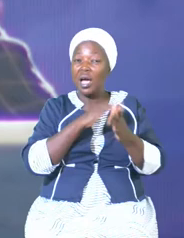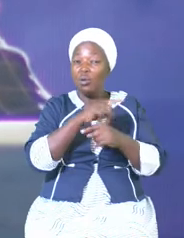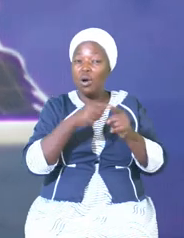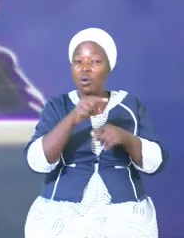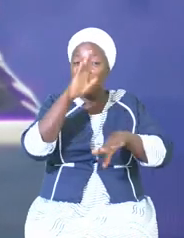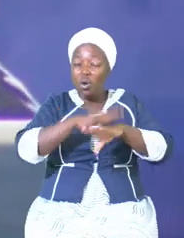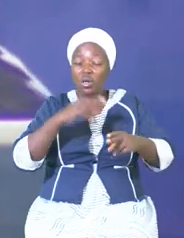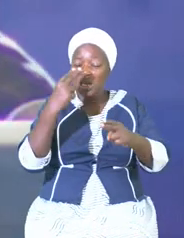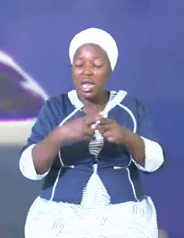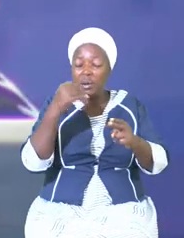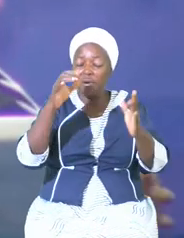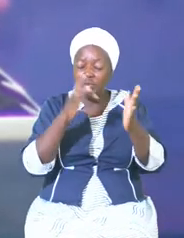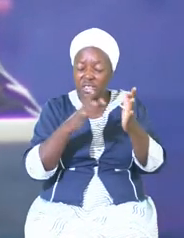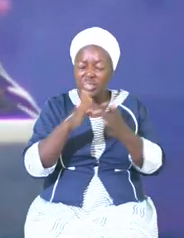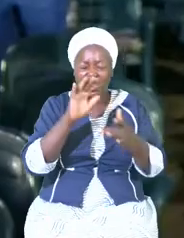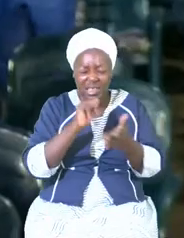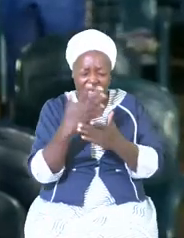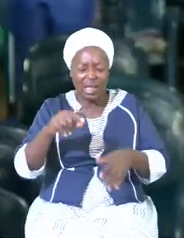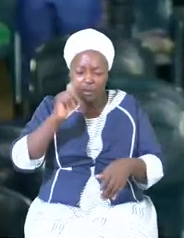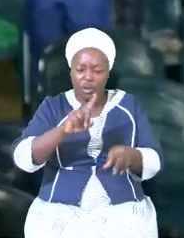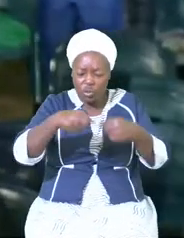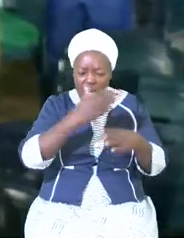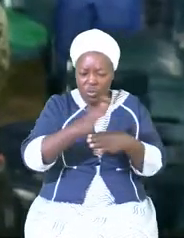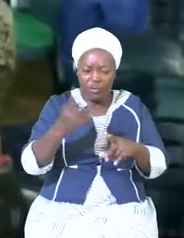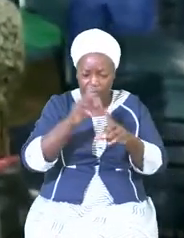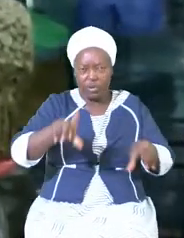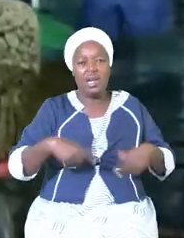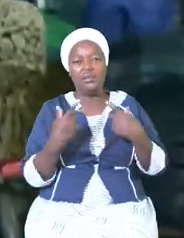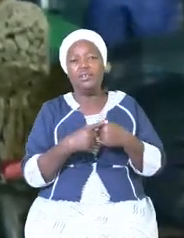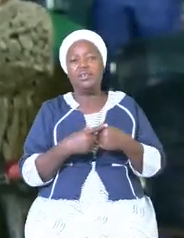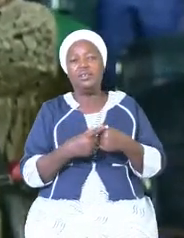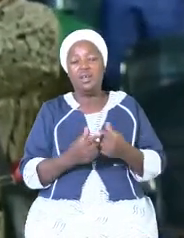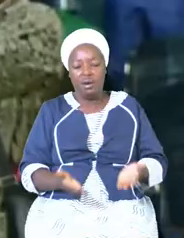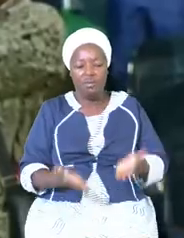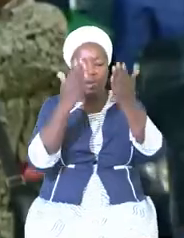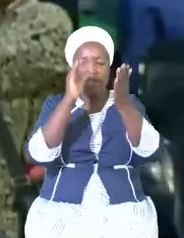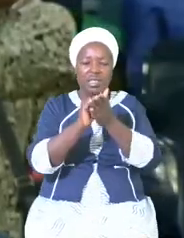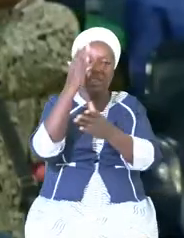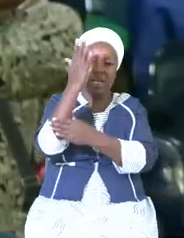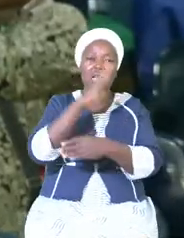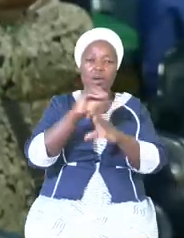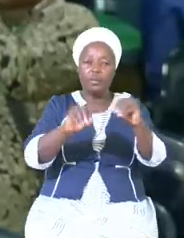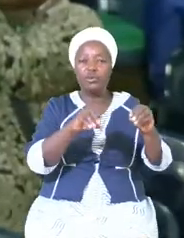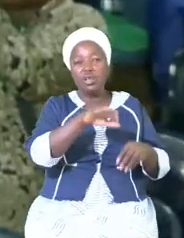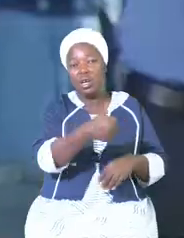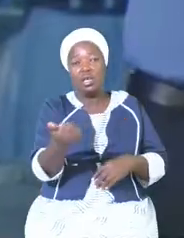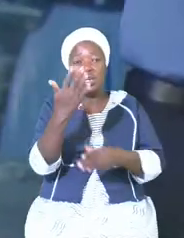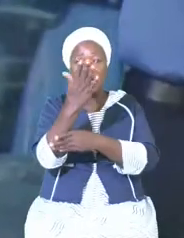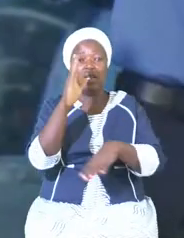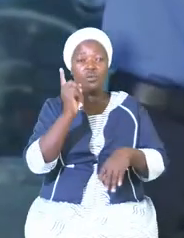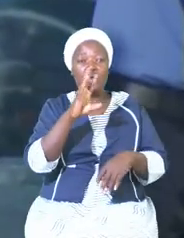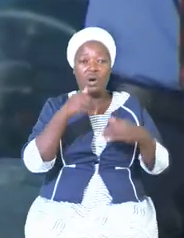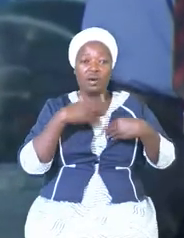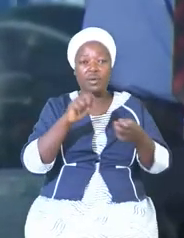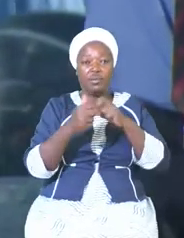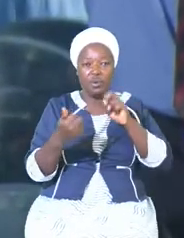thing has to go away from your life. Raise up that hand and place the other hand where you have the problem,